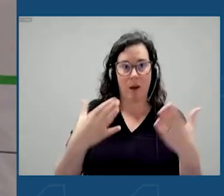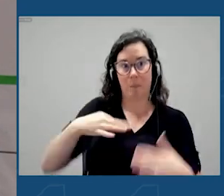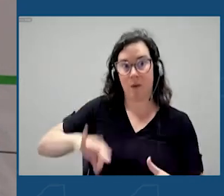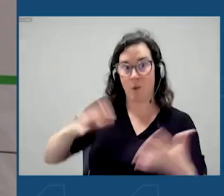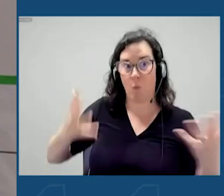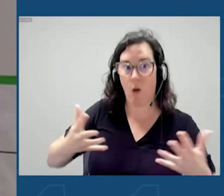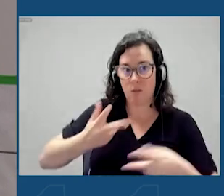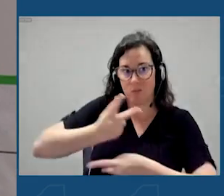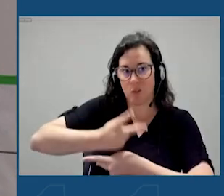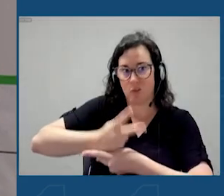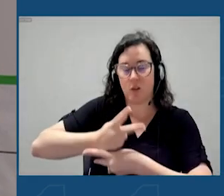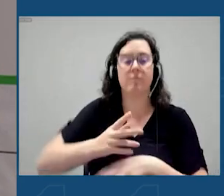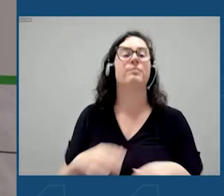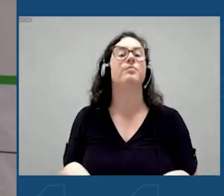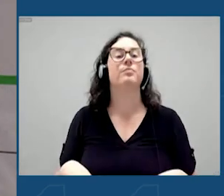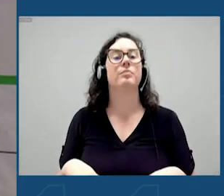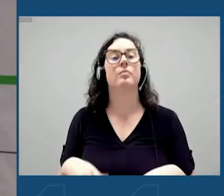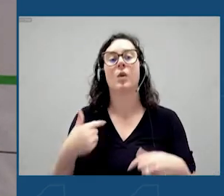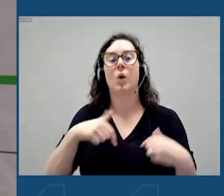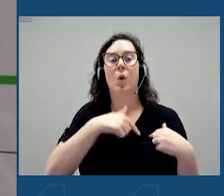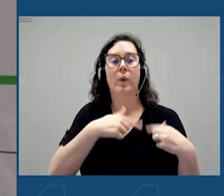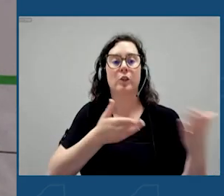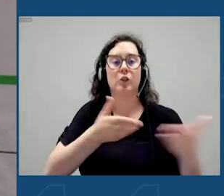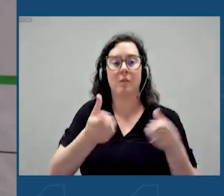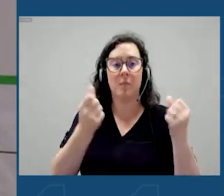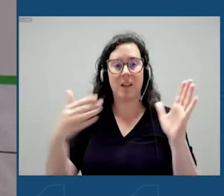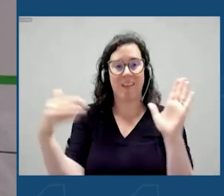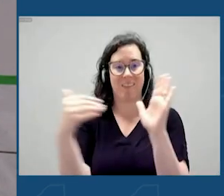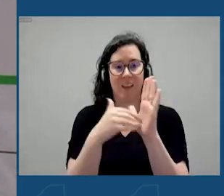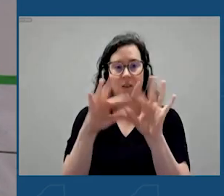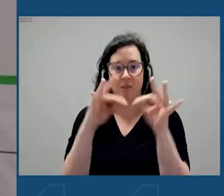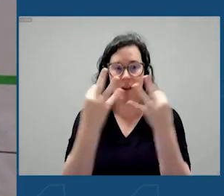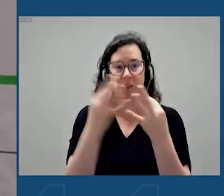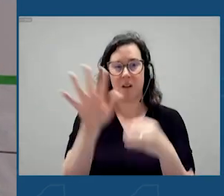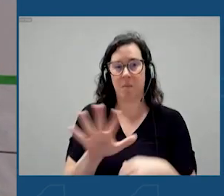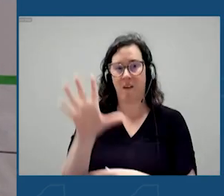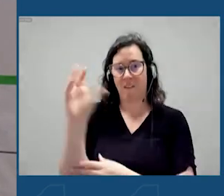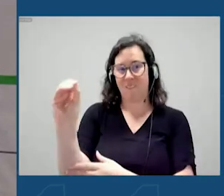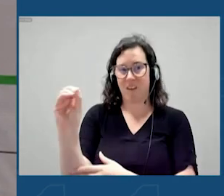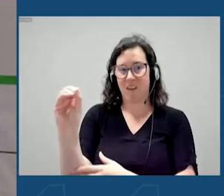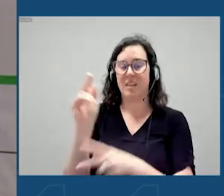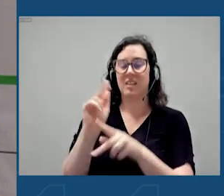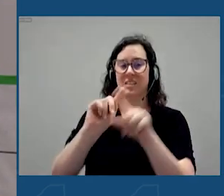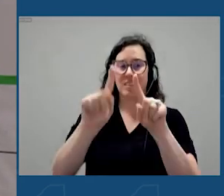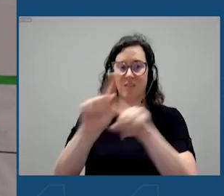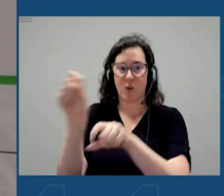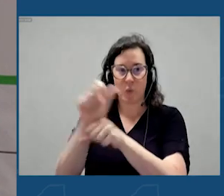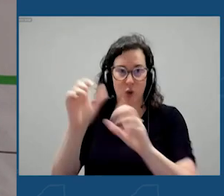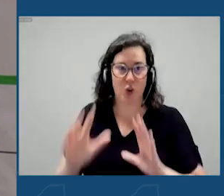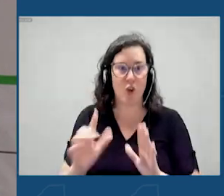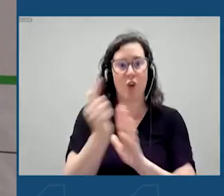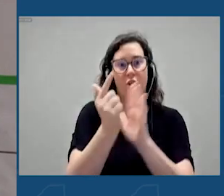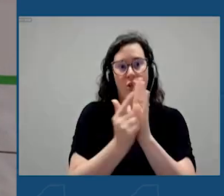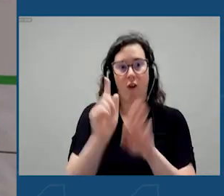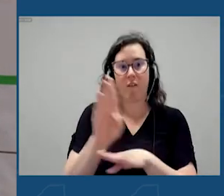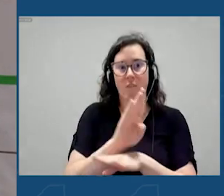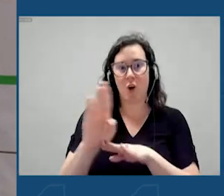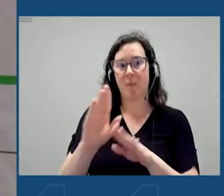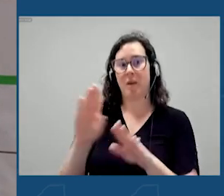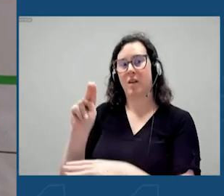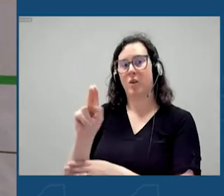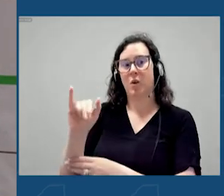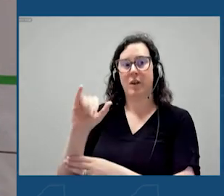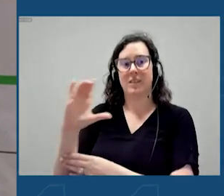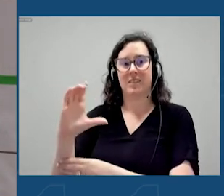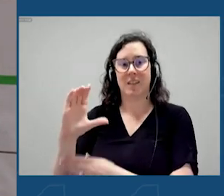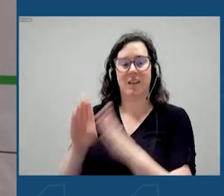Vivvi serves thousands of families and about 50 employers, ranging in size from 100-person law firms to the New York City Economic Development Corporation